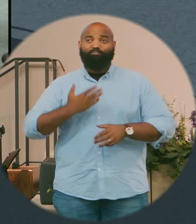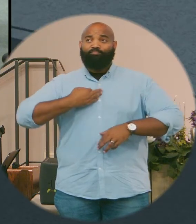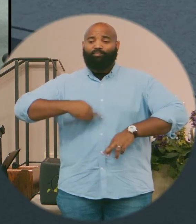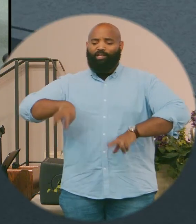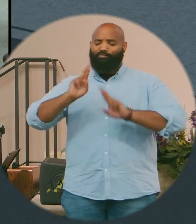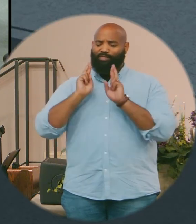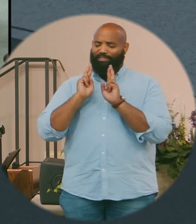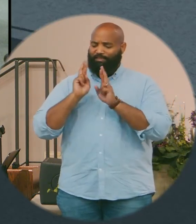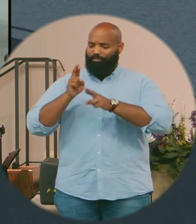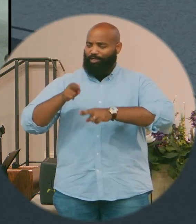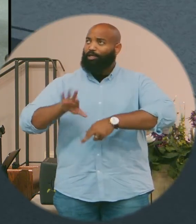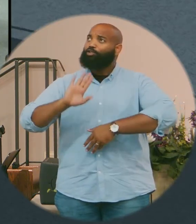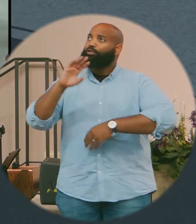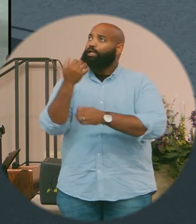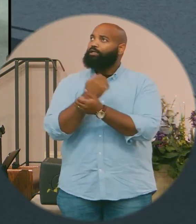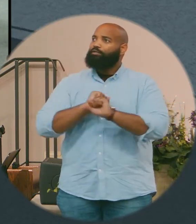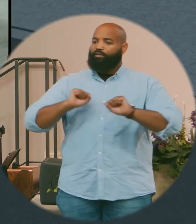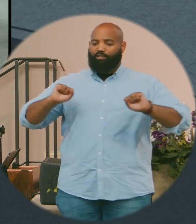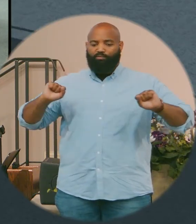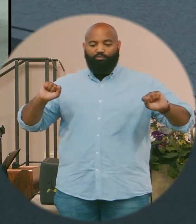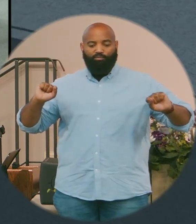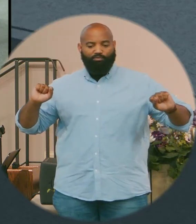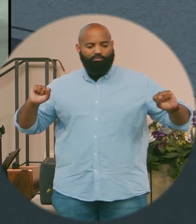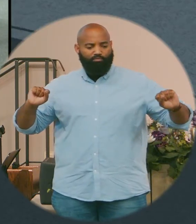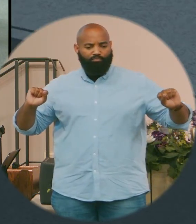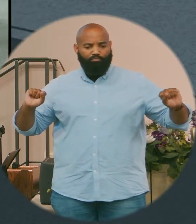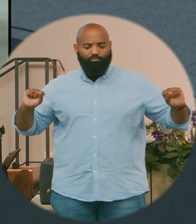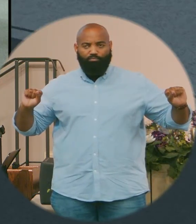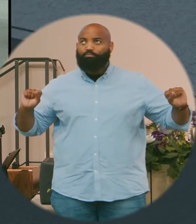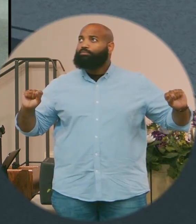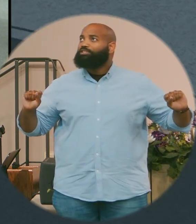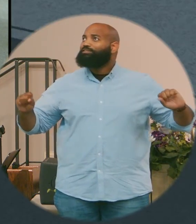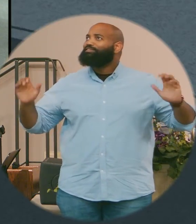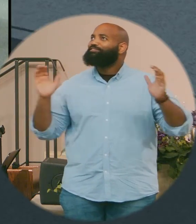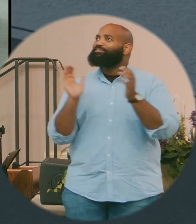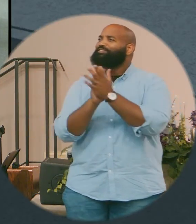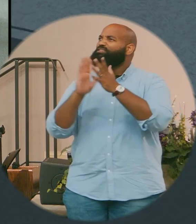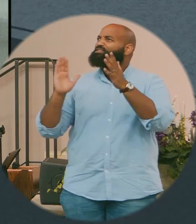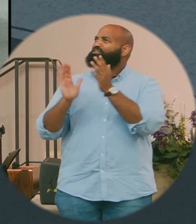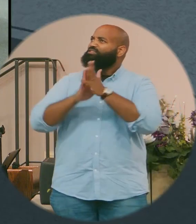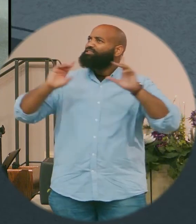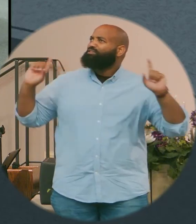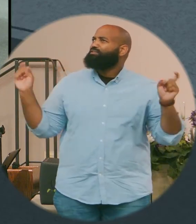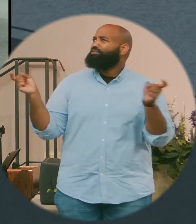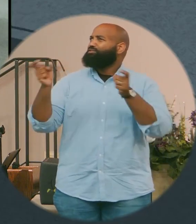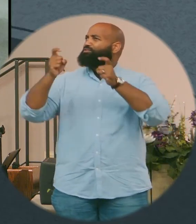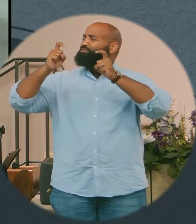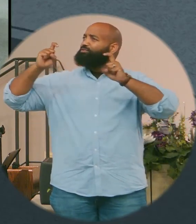My response is the highest praise.